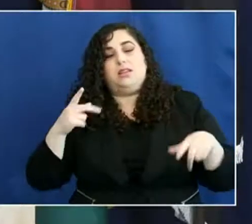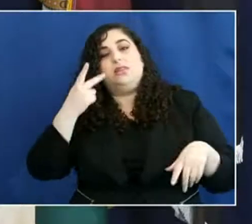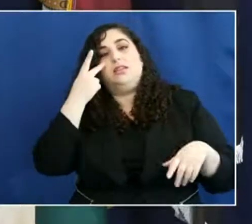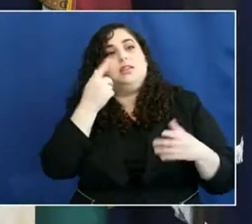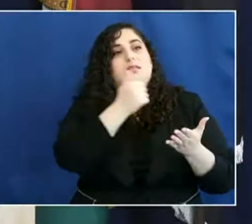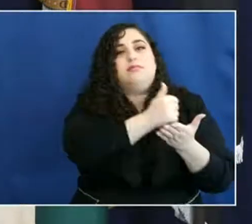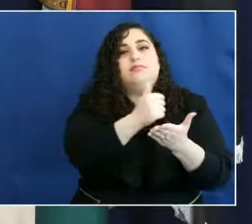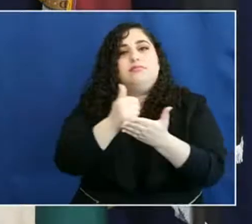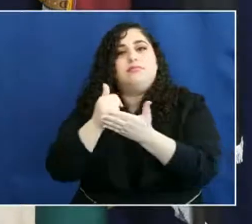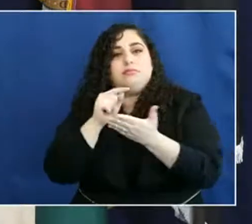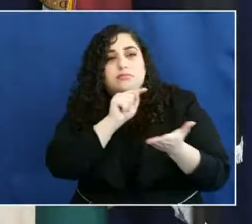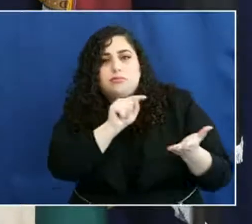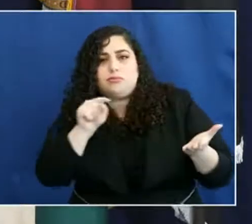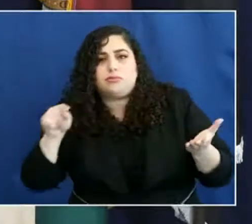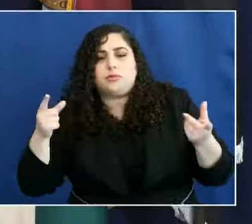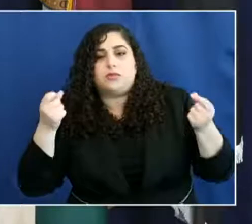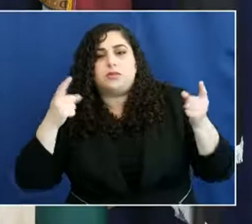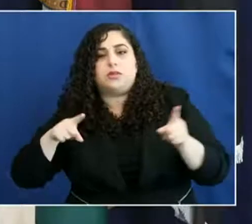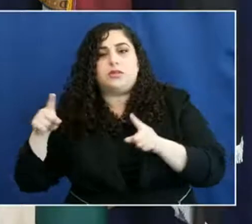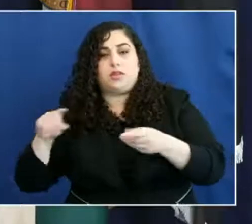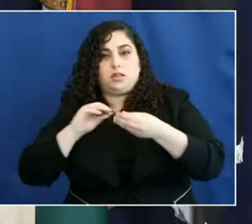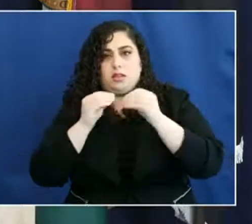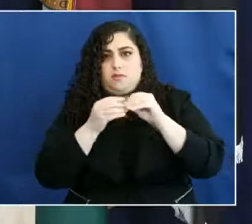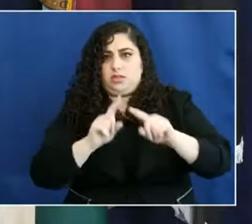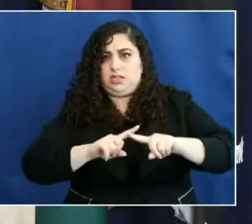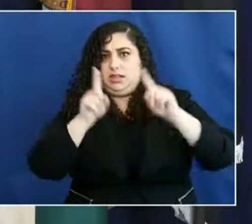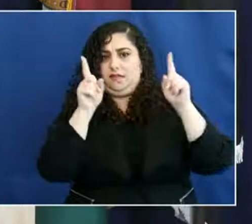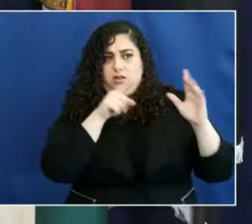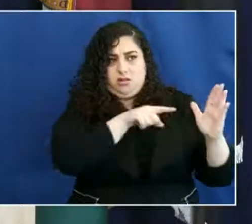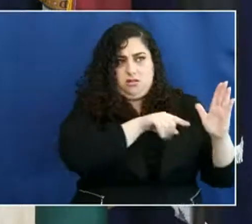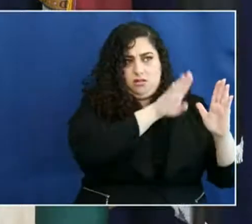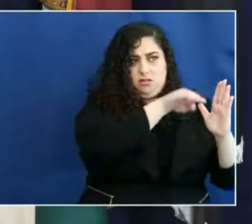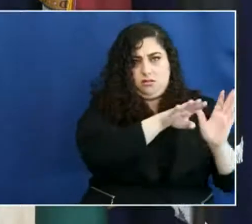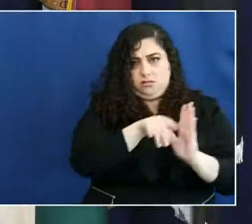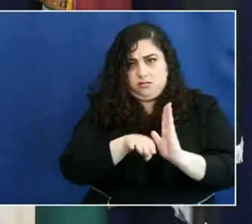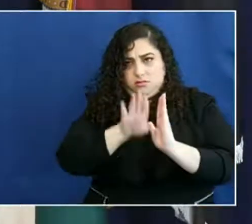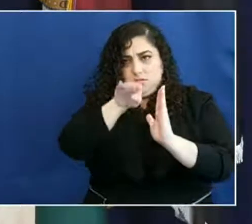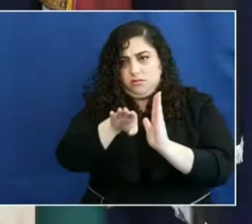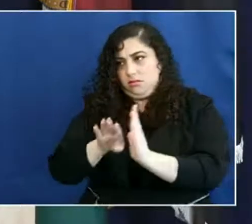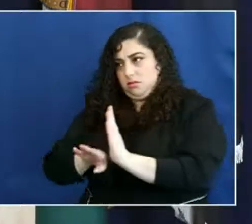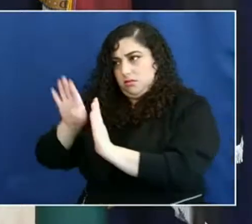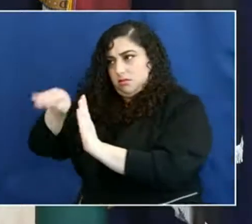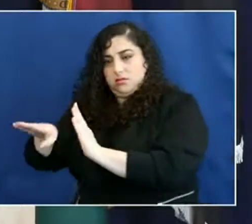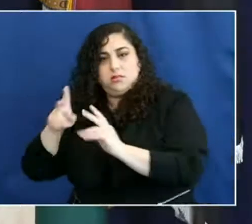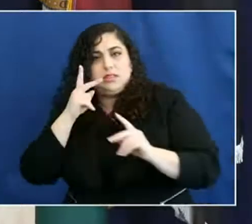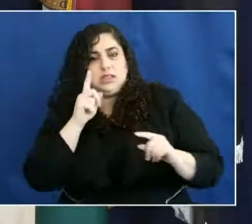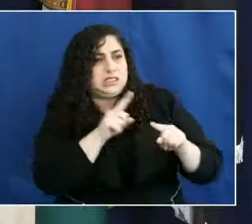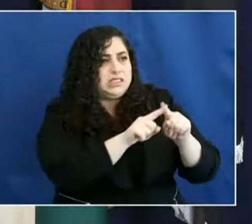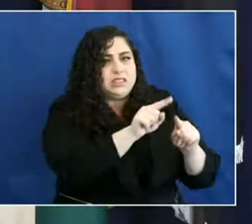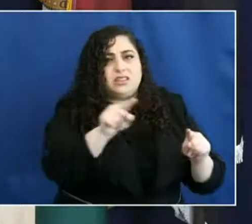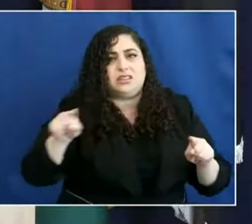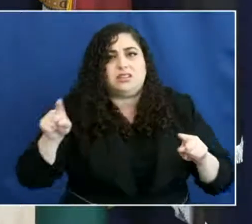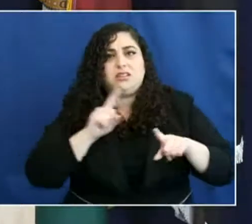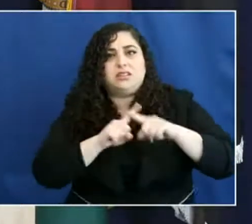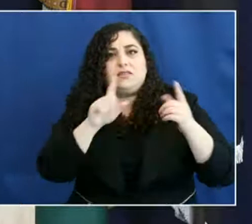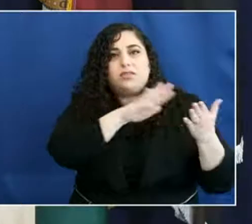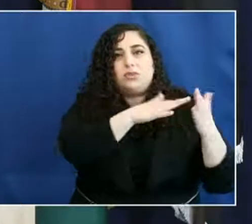see is that the numbers are different and they have changed, right? You actually see in South County that there is now a larger